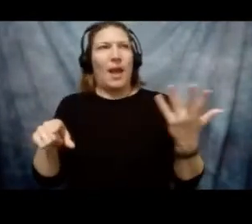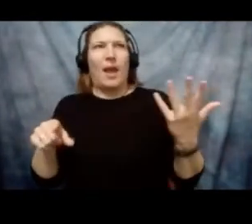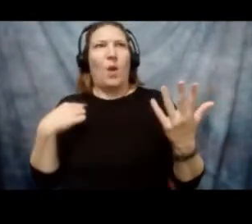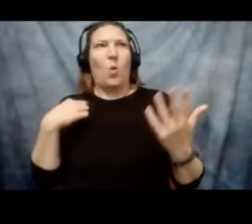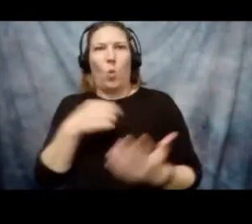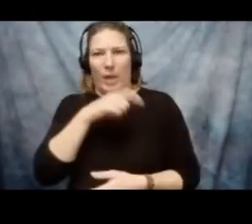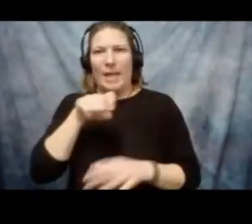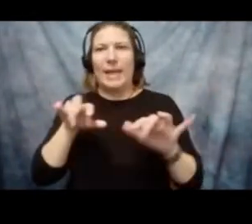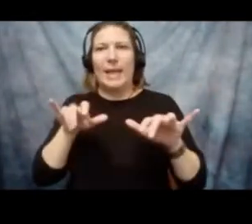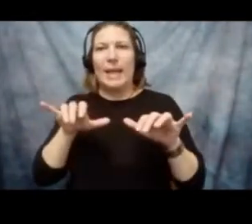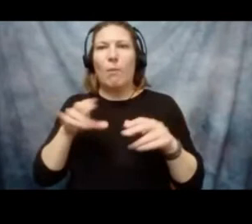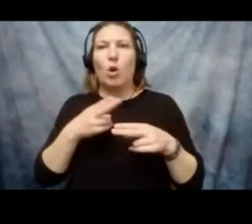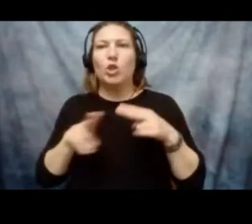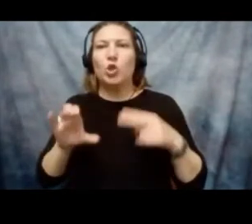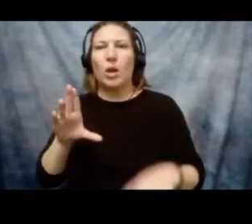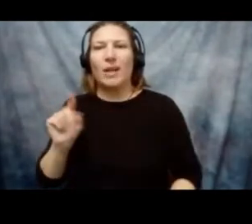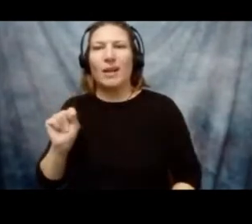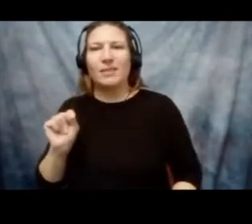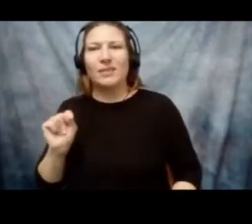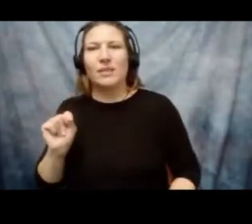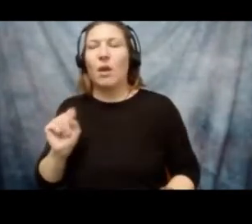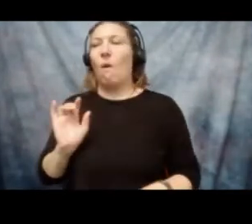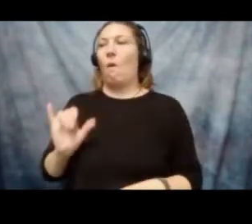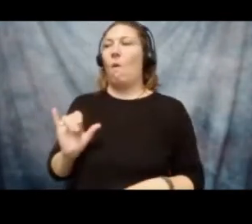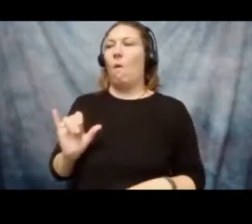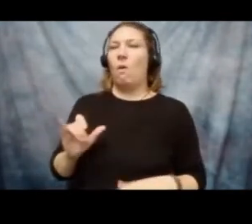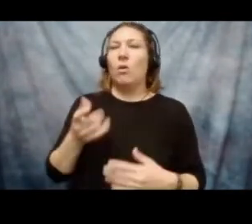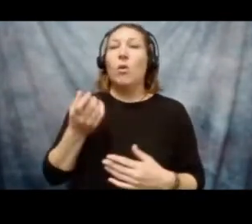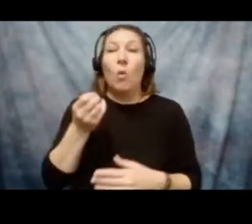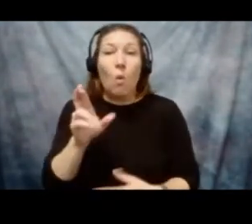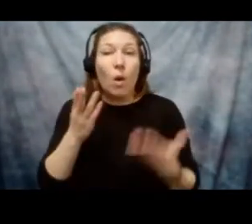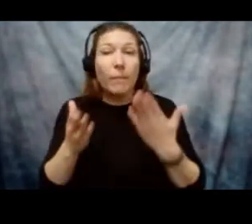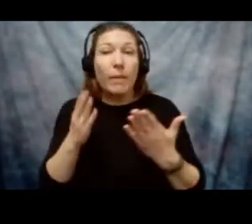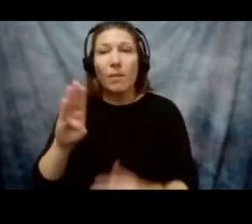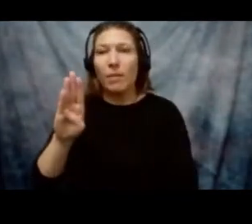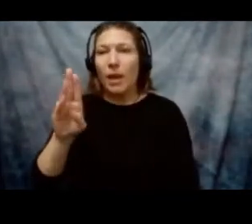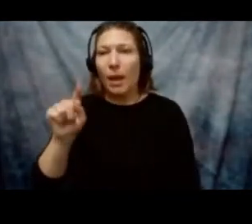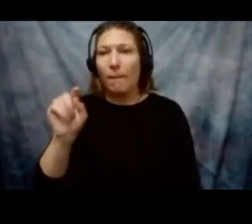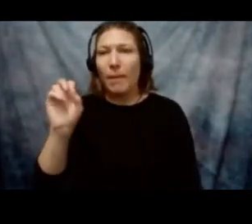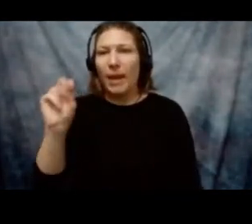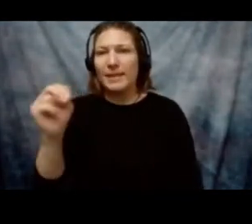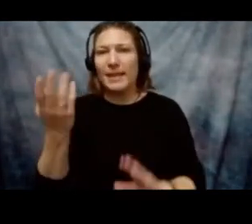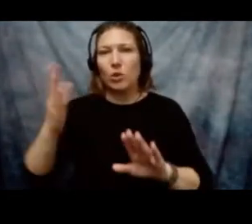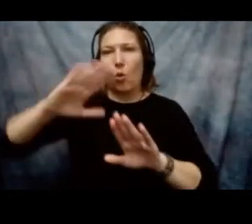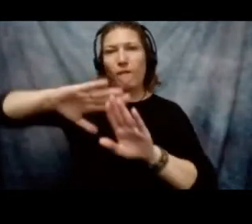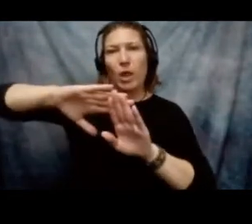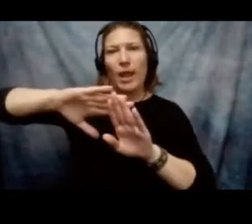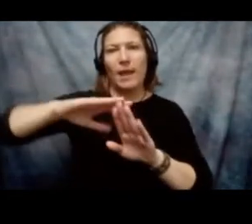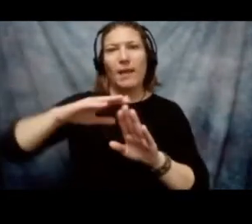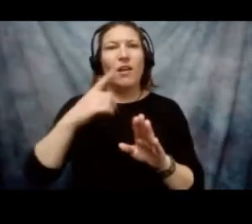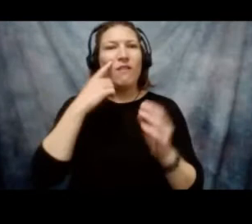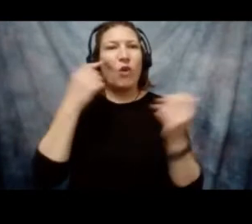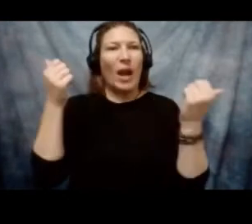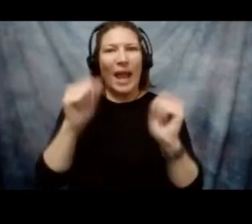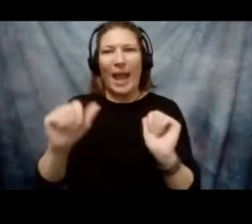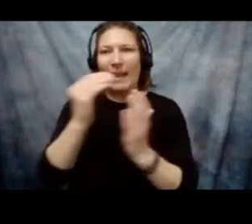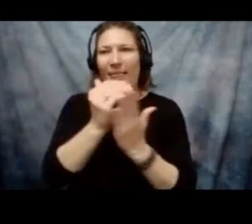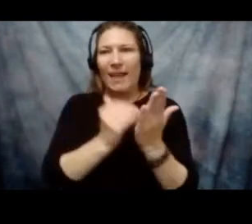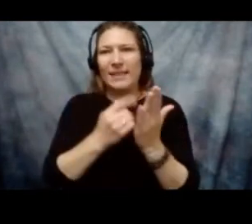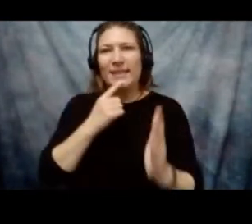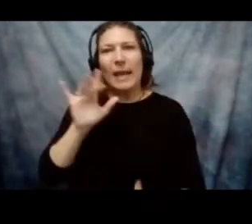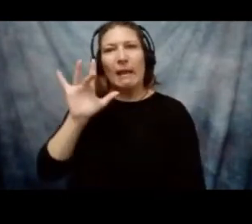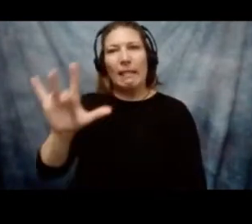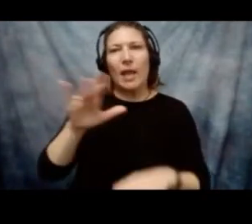button that's an overlay that for any lesson, it says, hey, click this button and you can get the procedures listed as